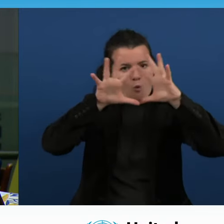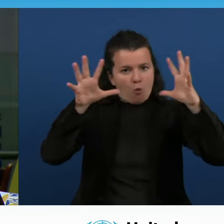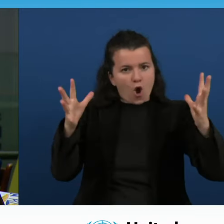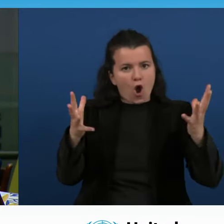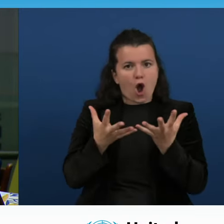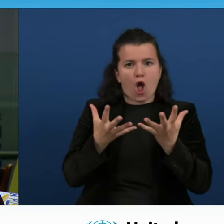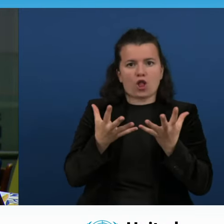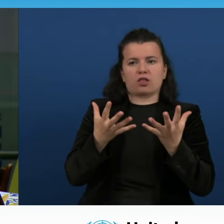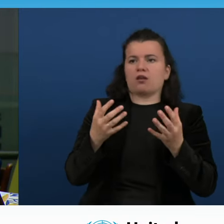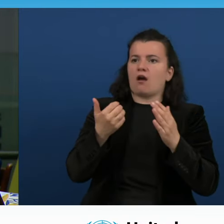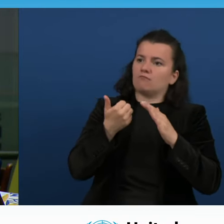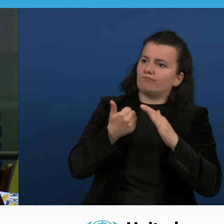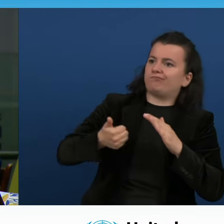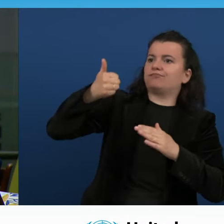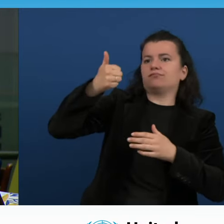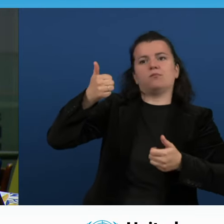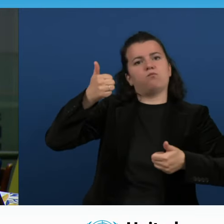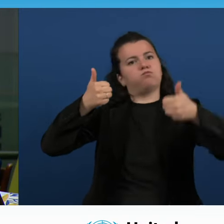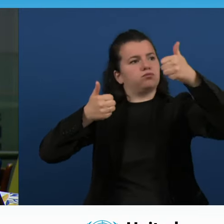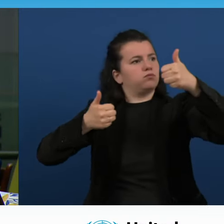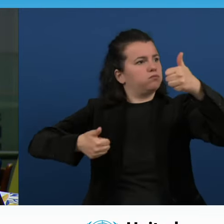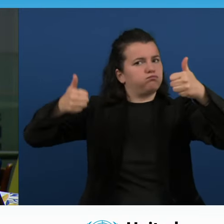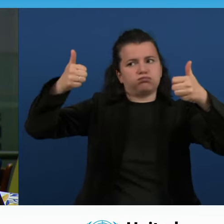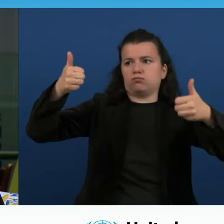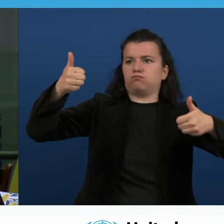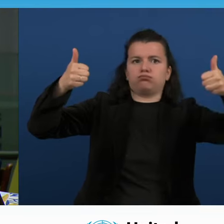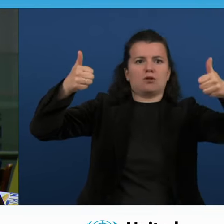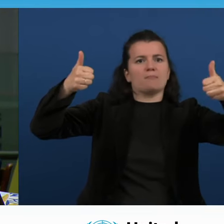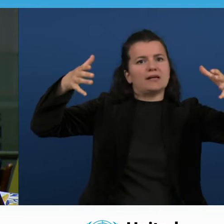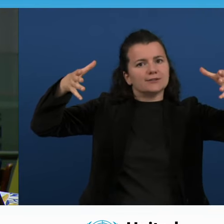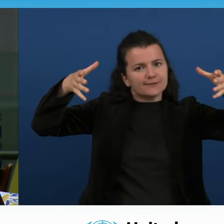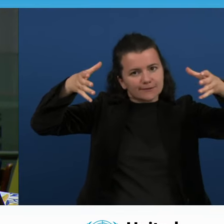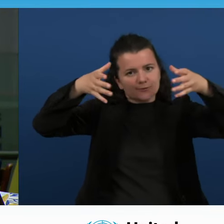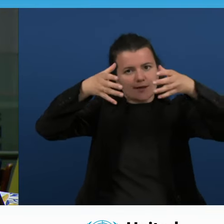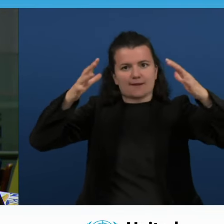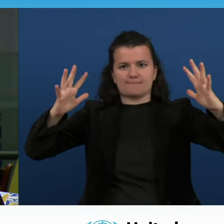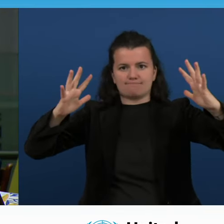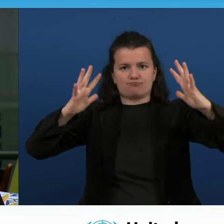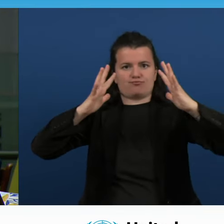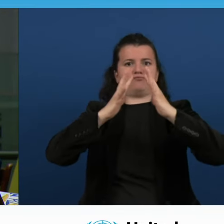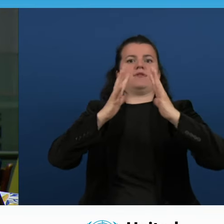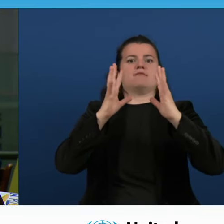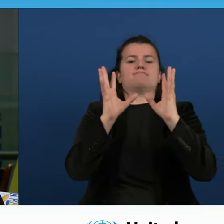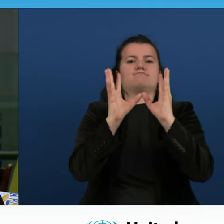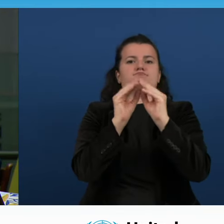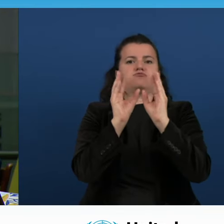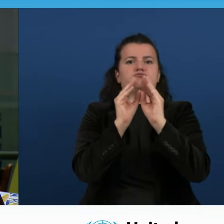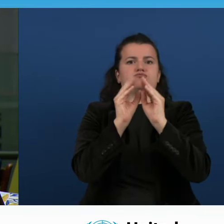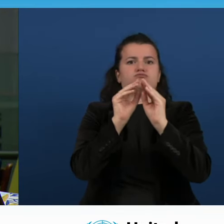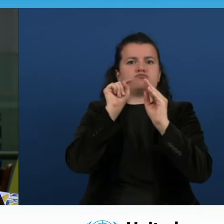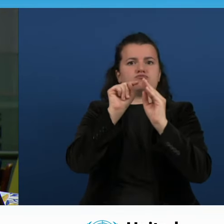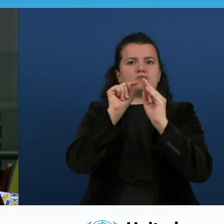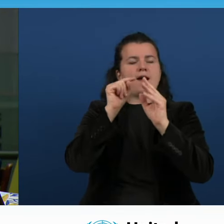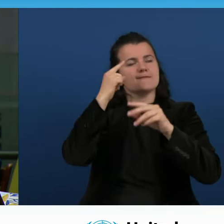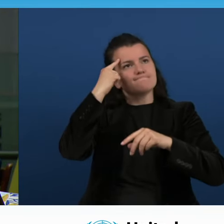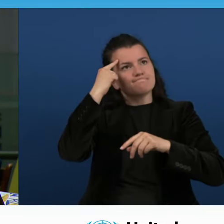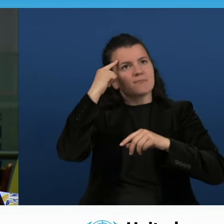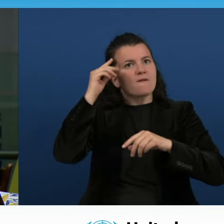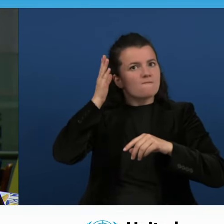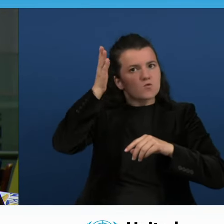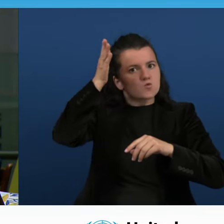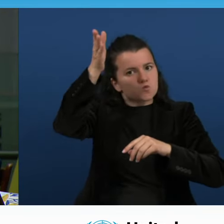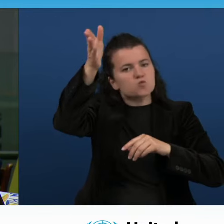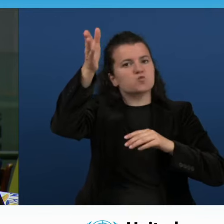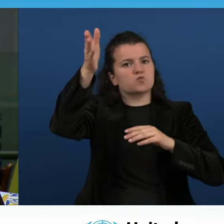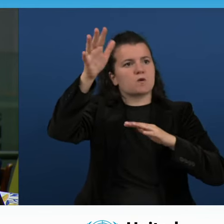putting our common future in the center. So I do feel that there is a